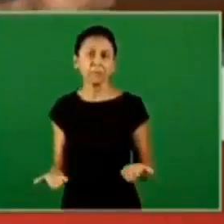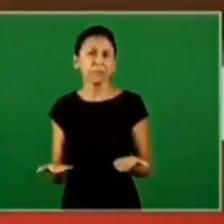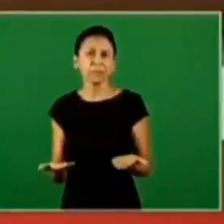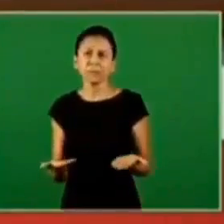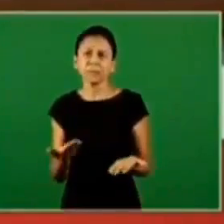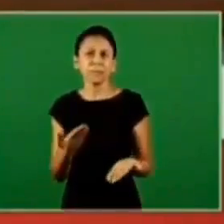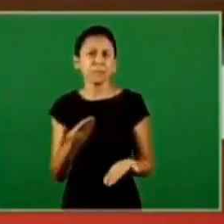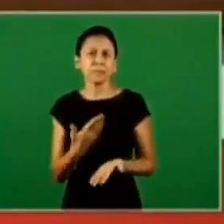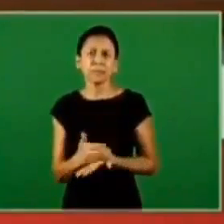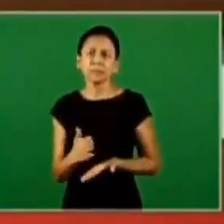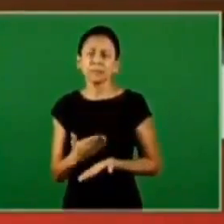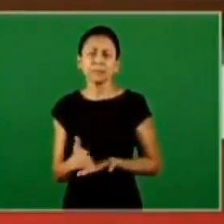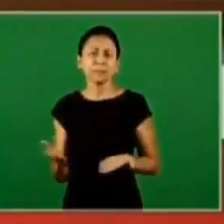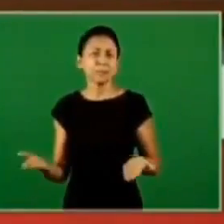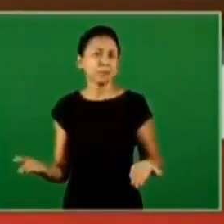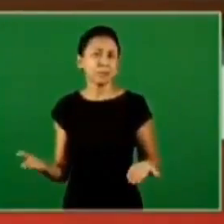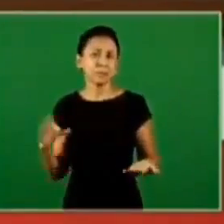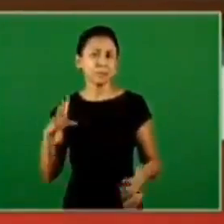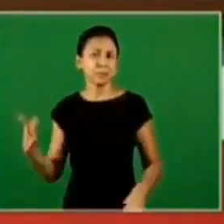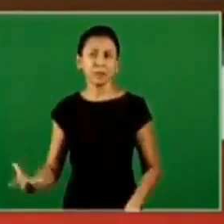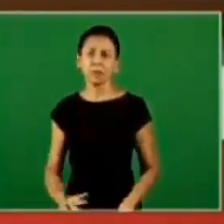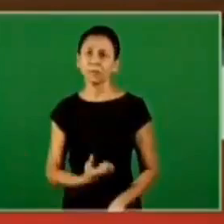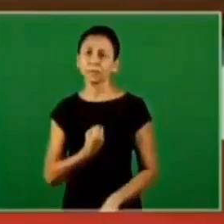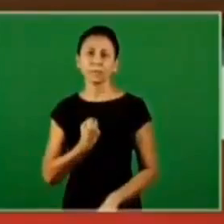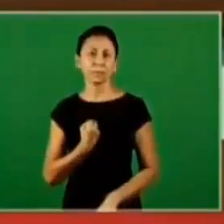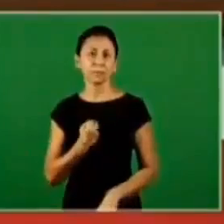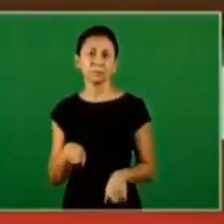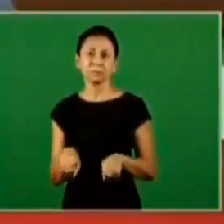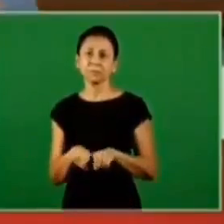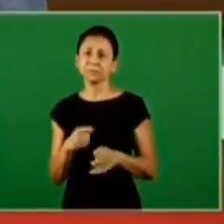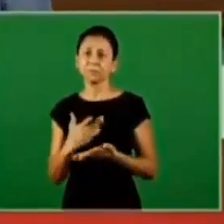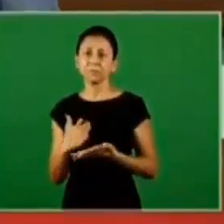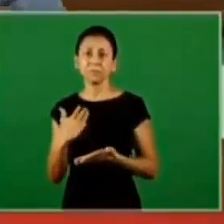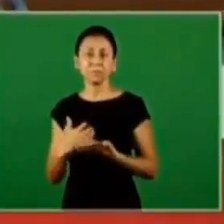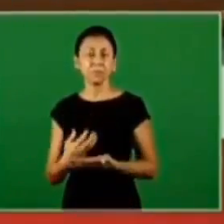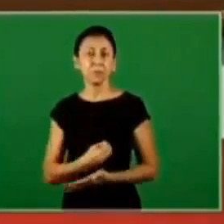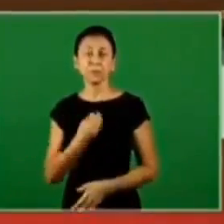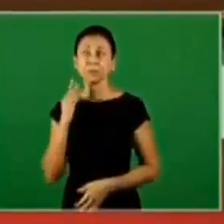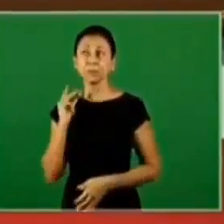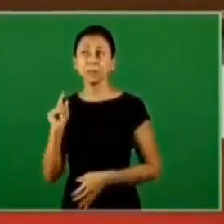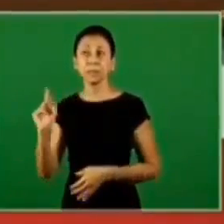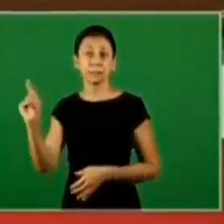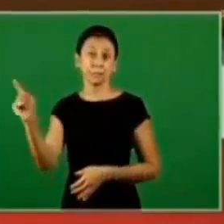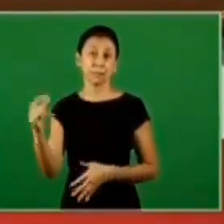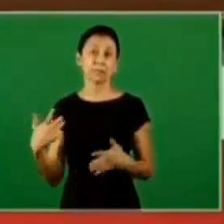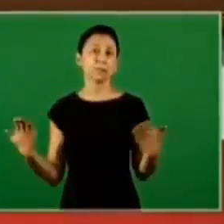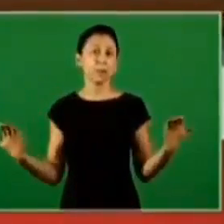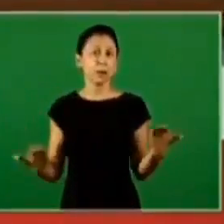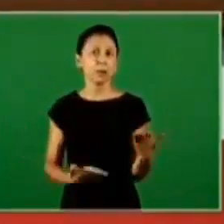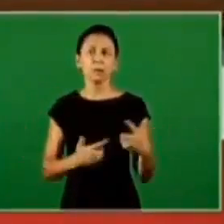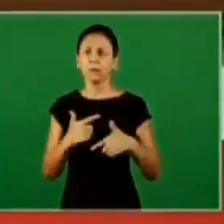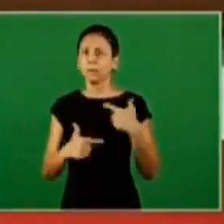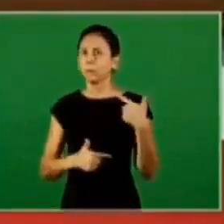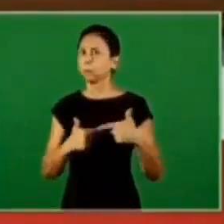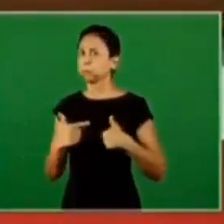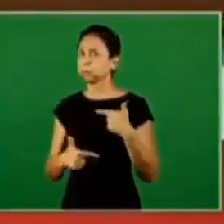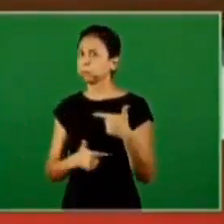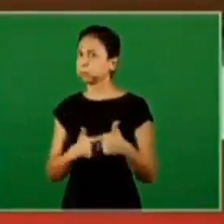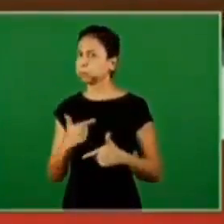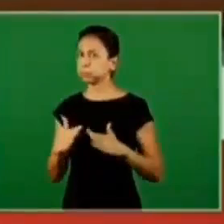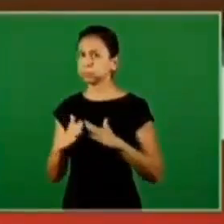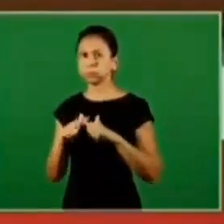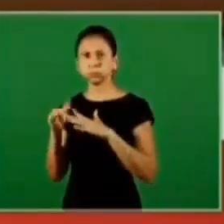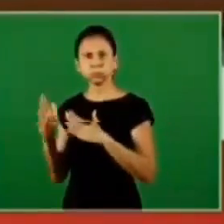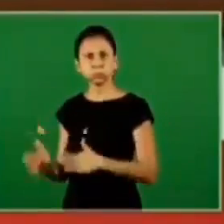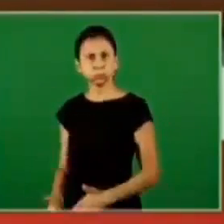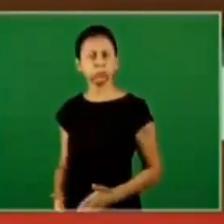there's nothing to do with salvation or eternal life. We are fighting with our brethren. See here. Today, our struggle